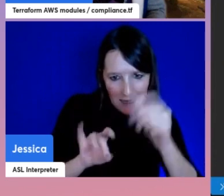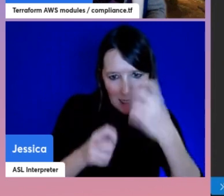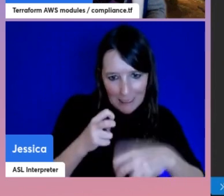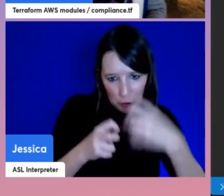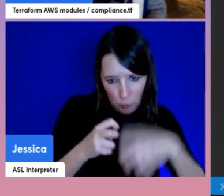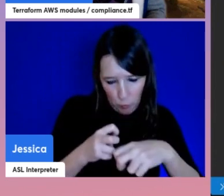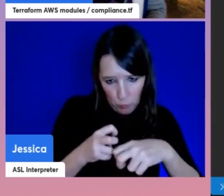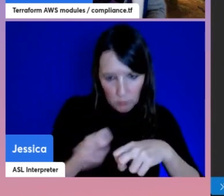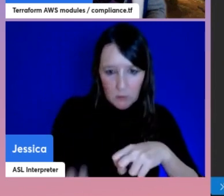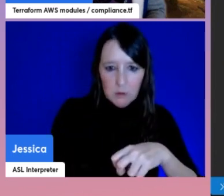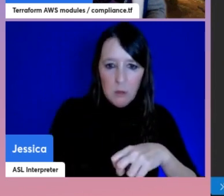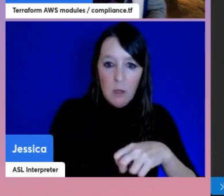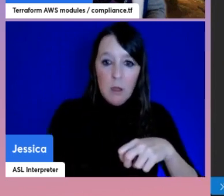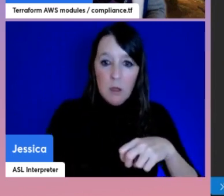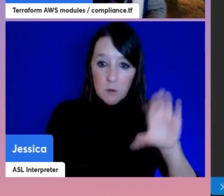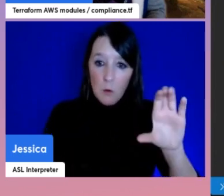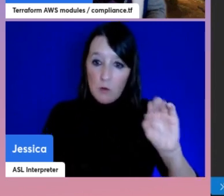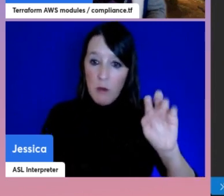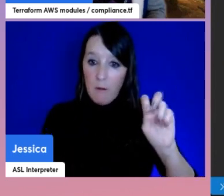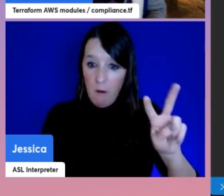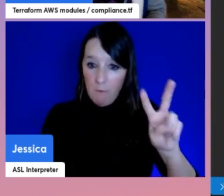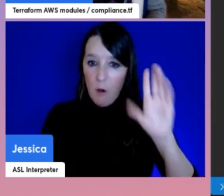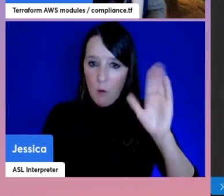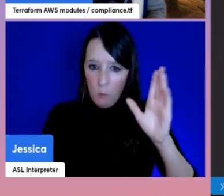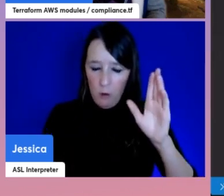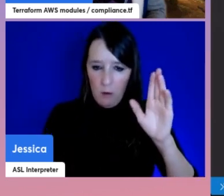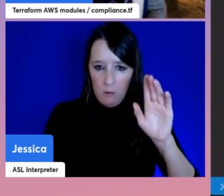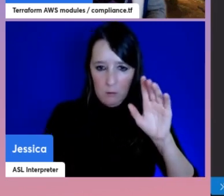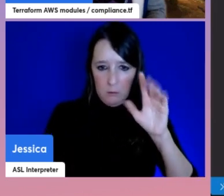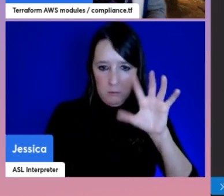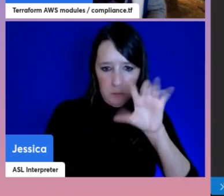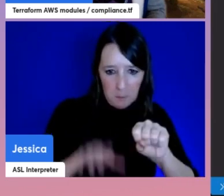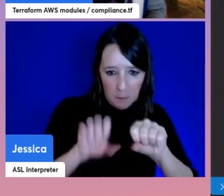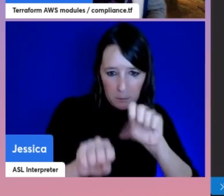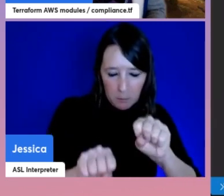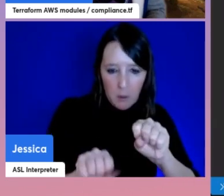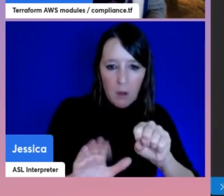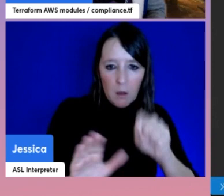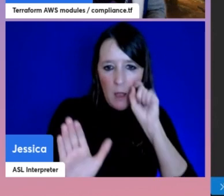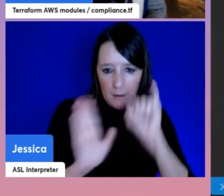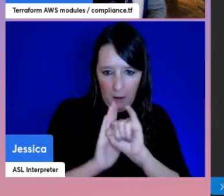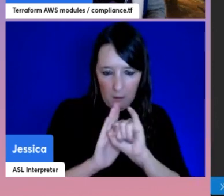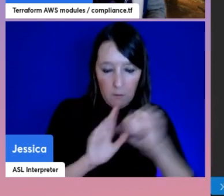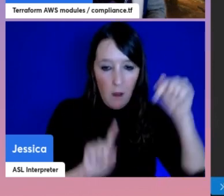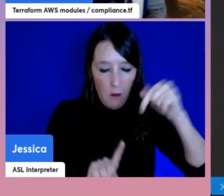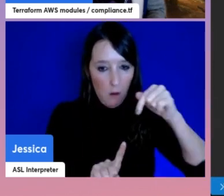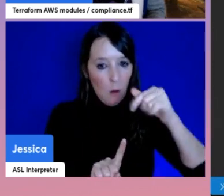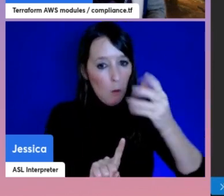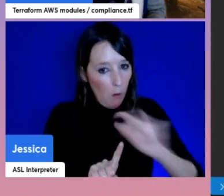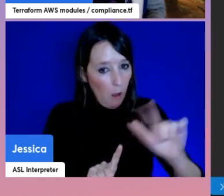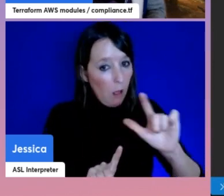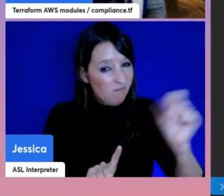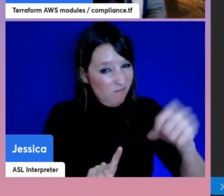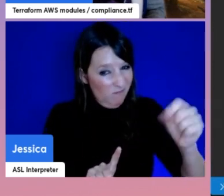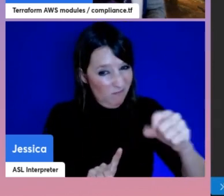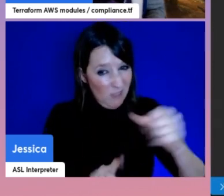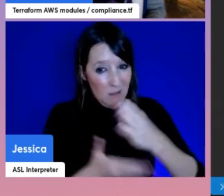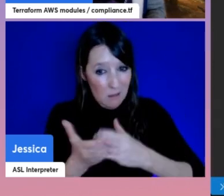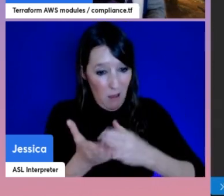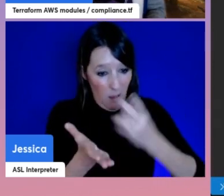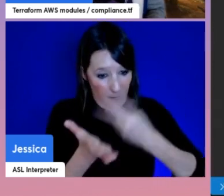and Checkov identified that, well, there is some fail